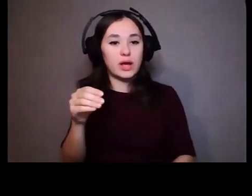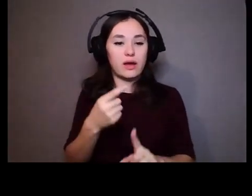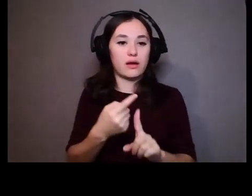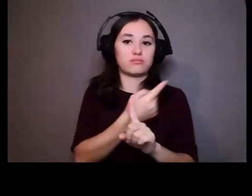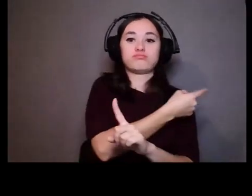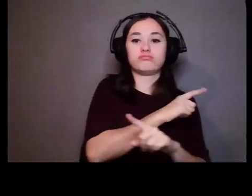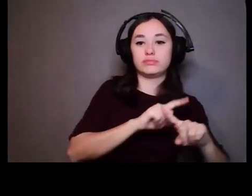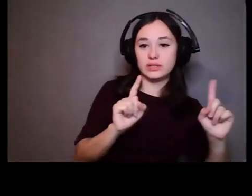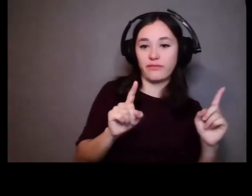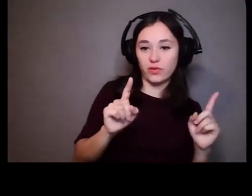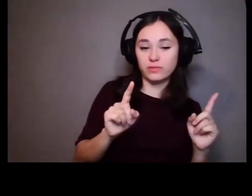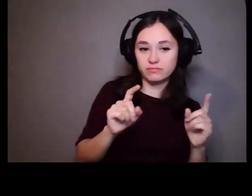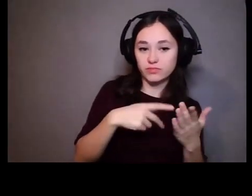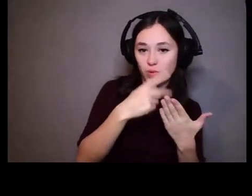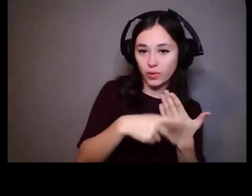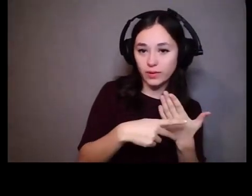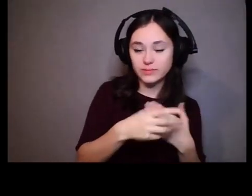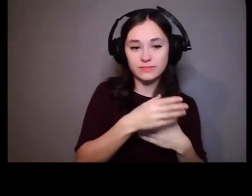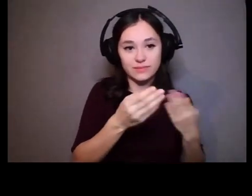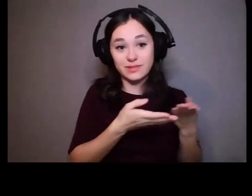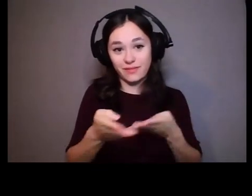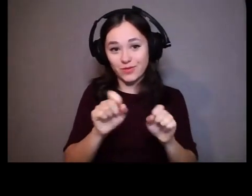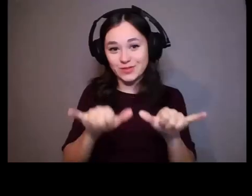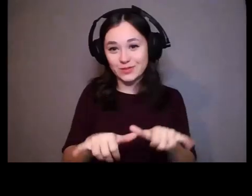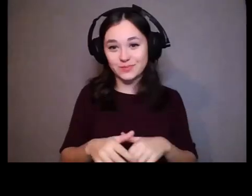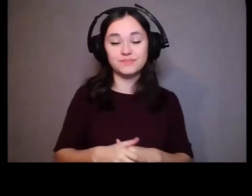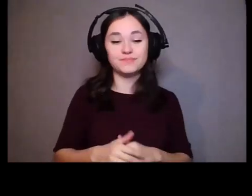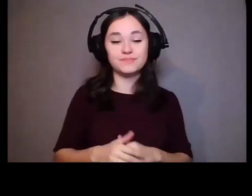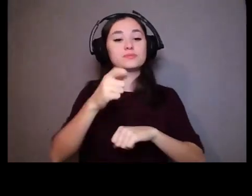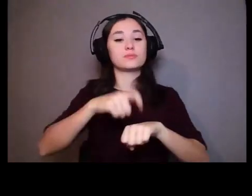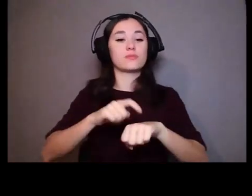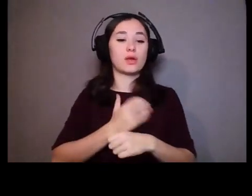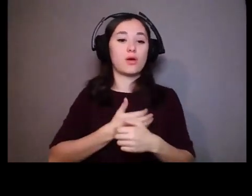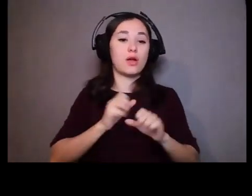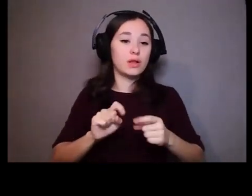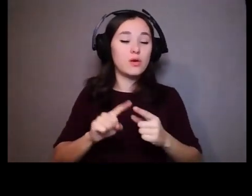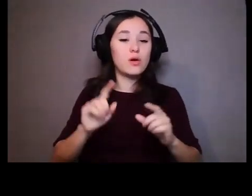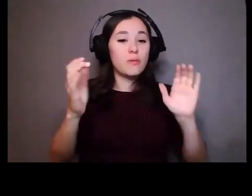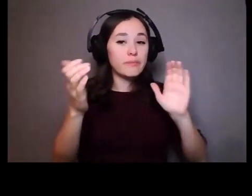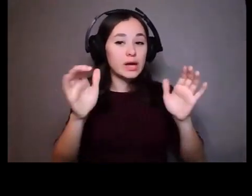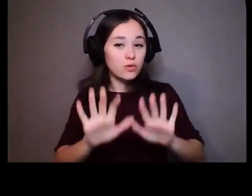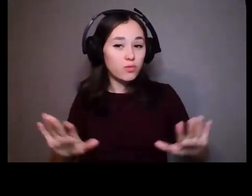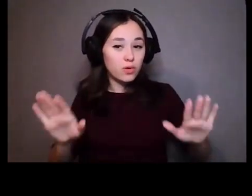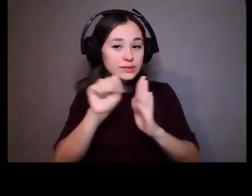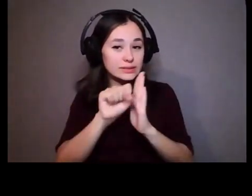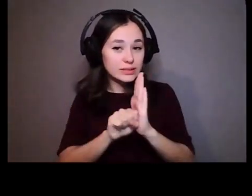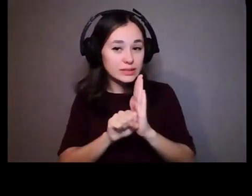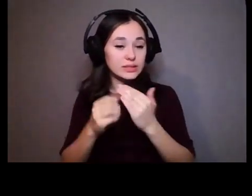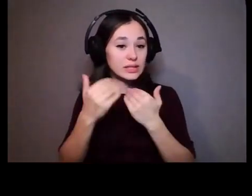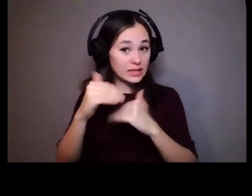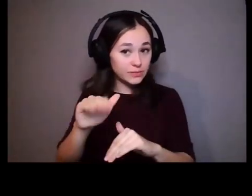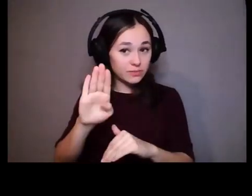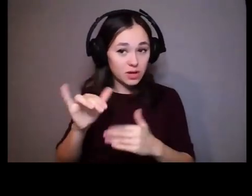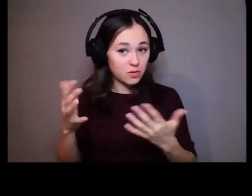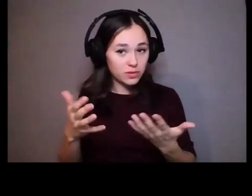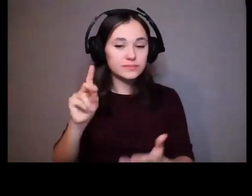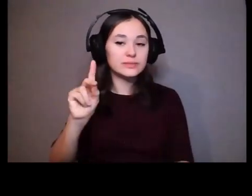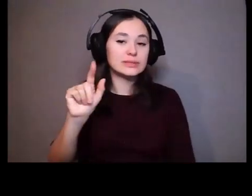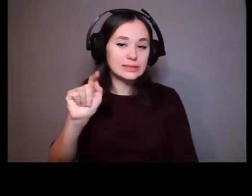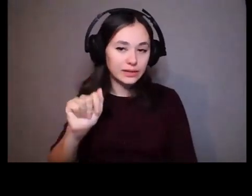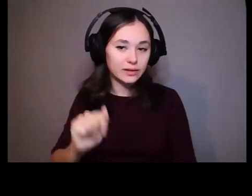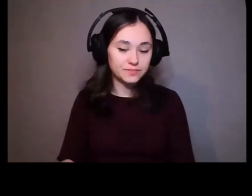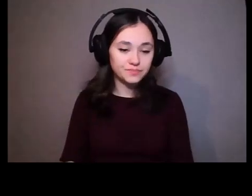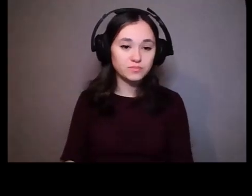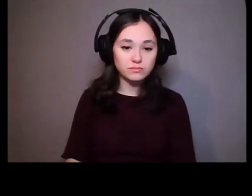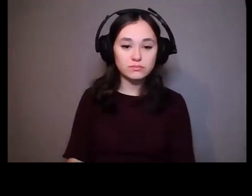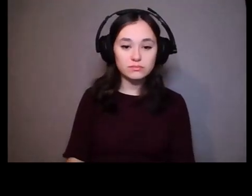systems. In many cases, our ability to compare across states was limited by data availability. Just one example, when we were